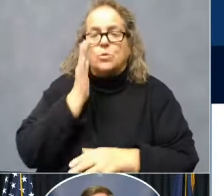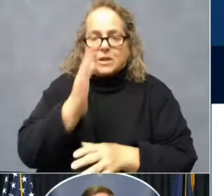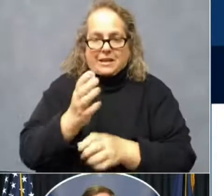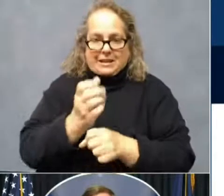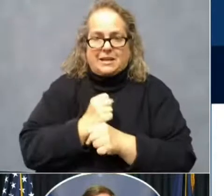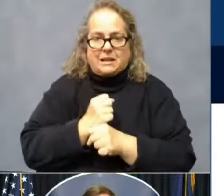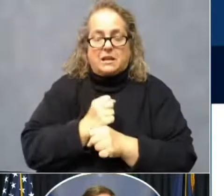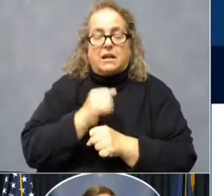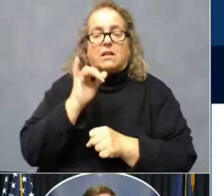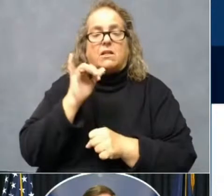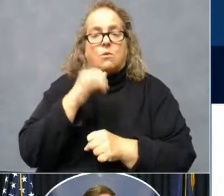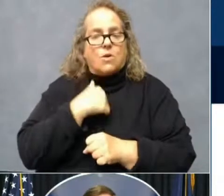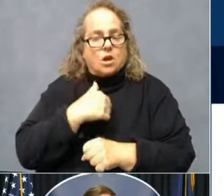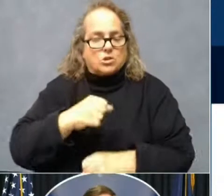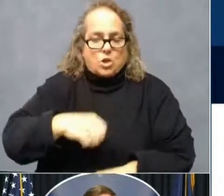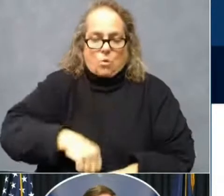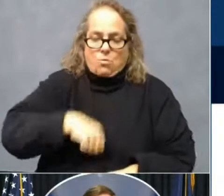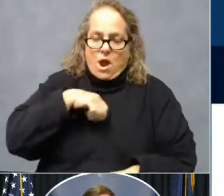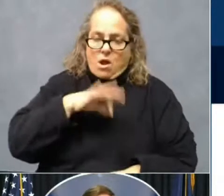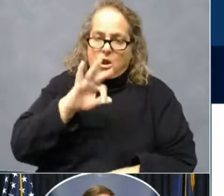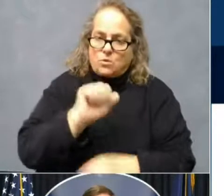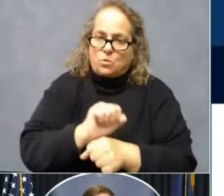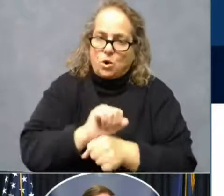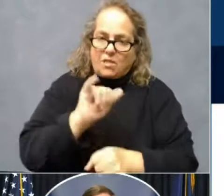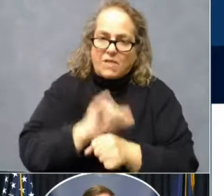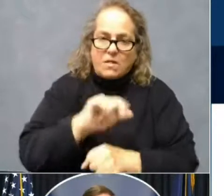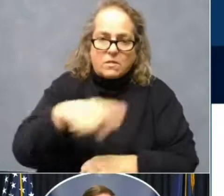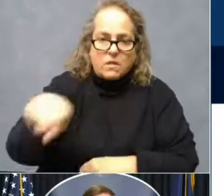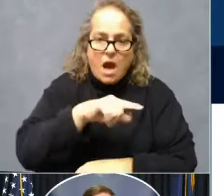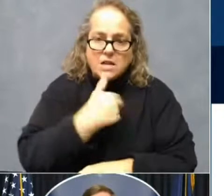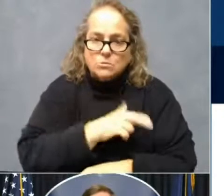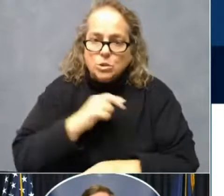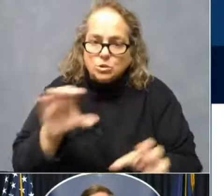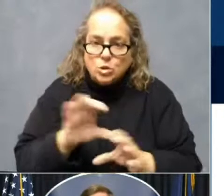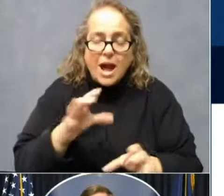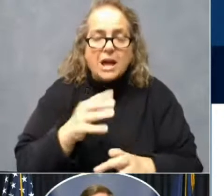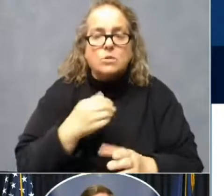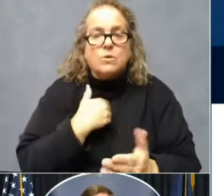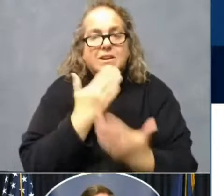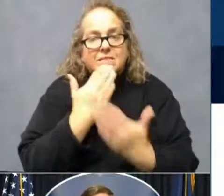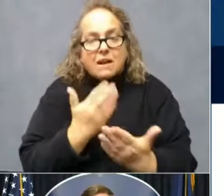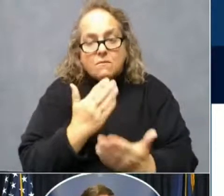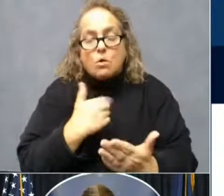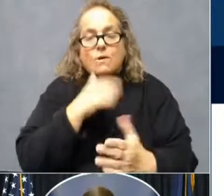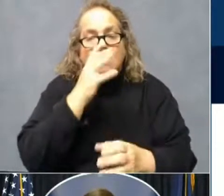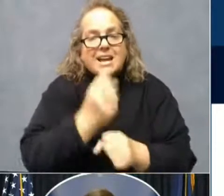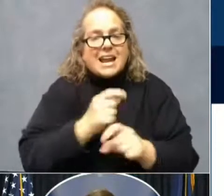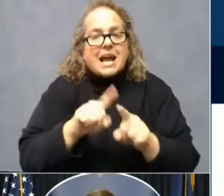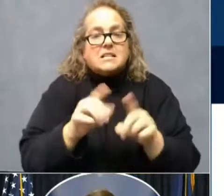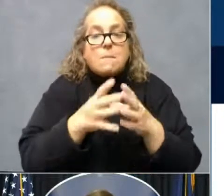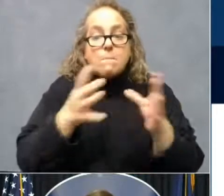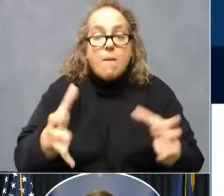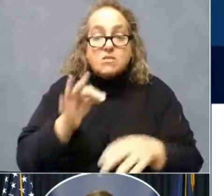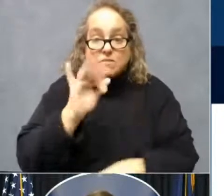work you're doing, and we are so grateful. We're going to get as much of this vaccine as quickly to you as we can.